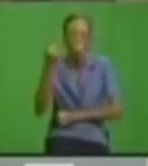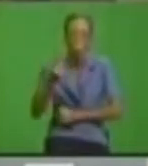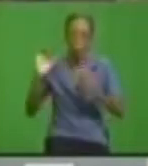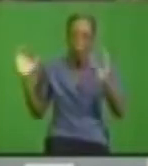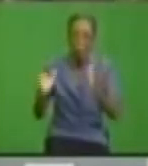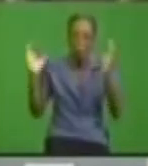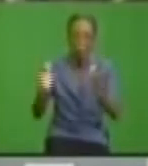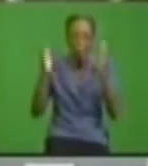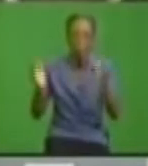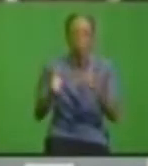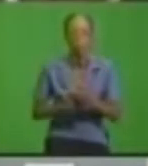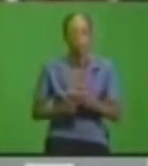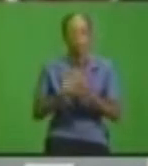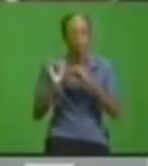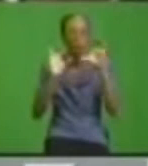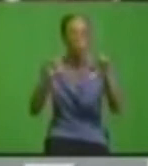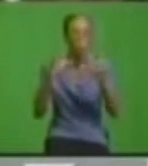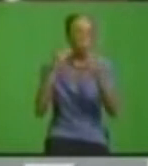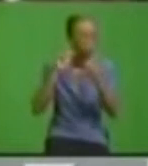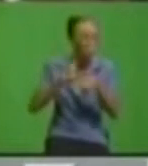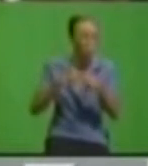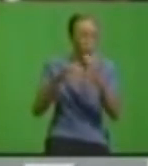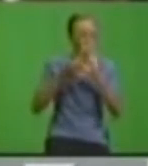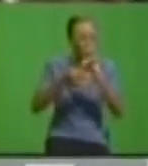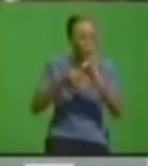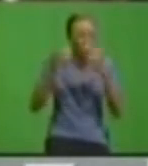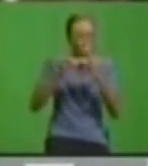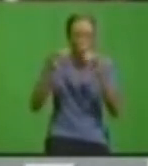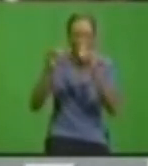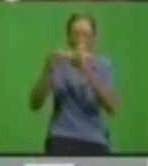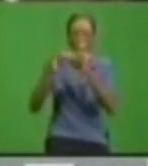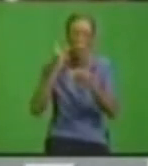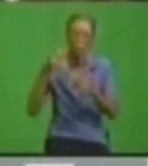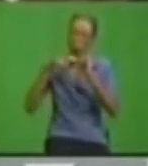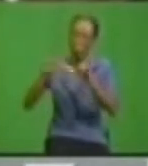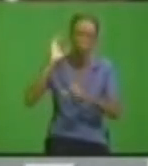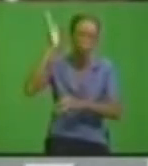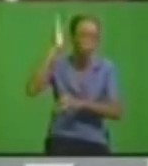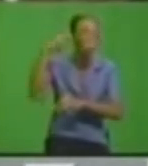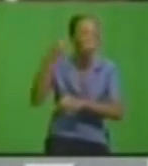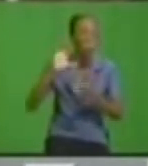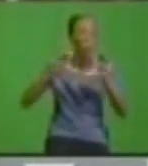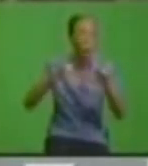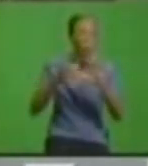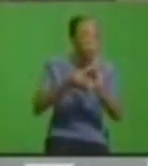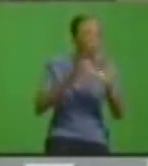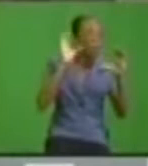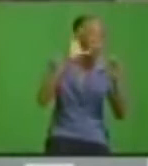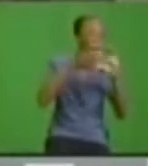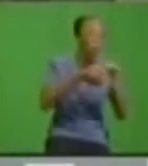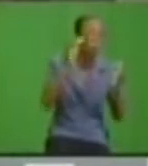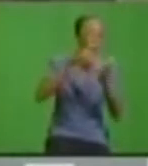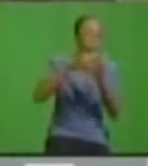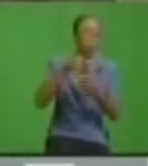integration wherever he went and at whatever forum he spoke. I can recall in one of